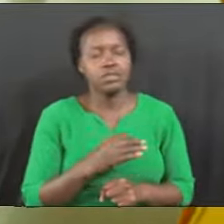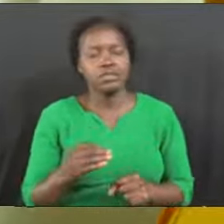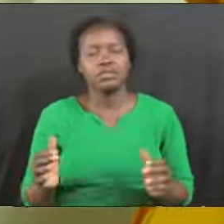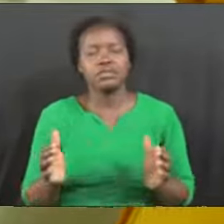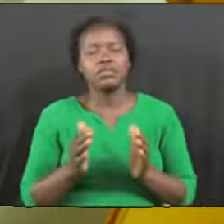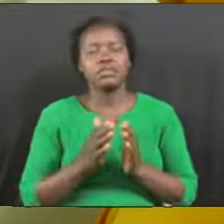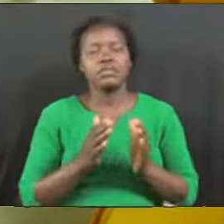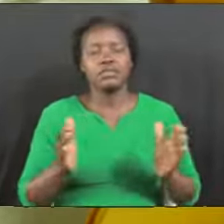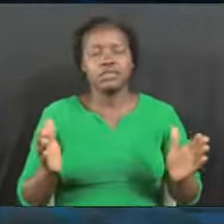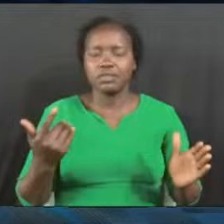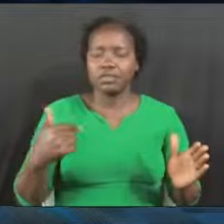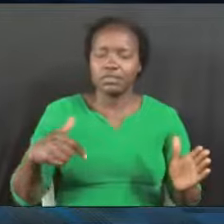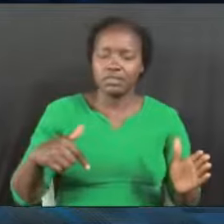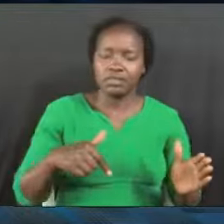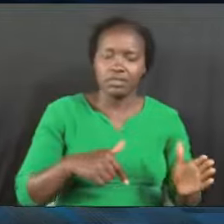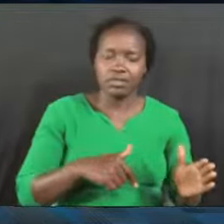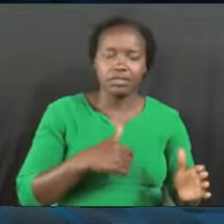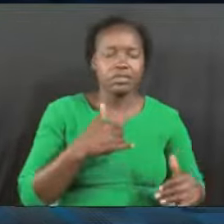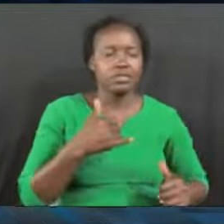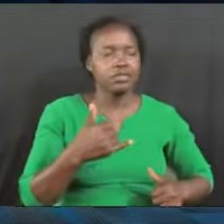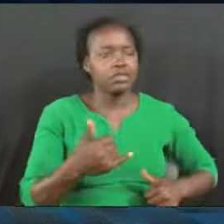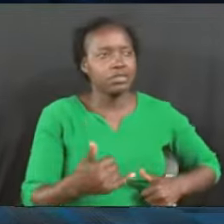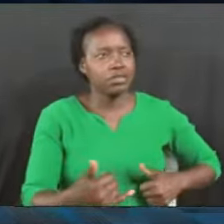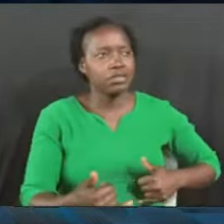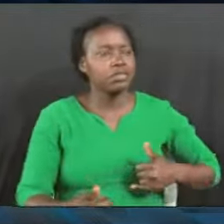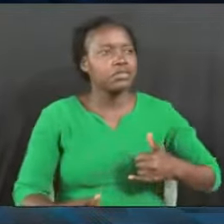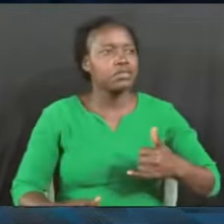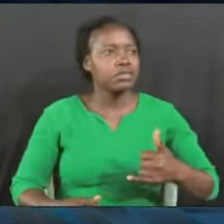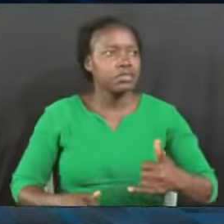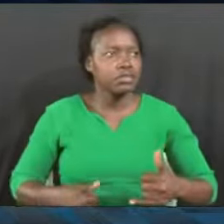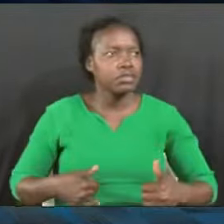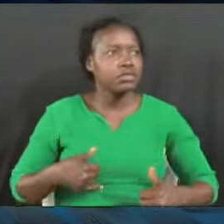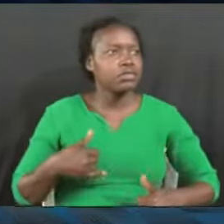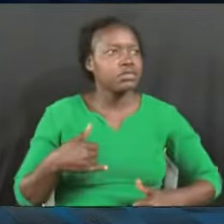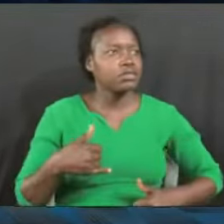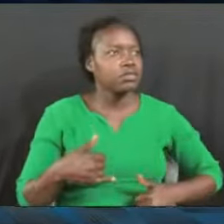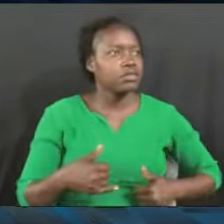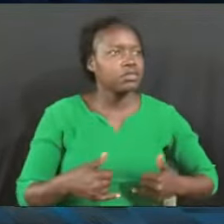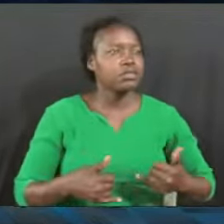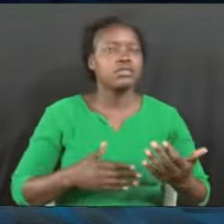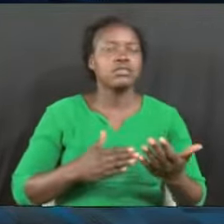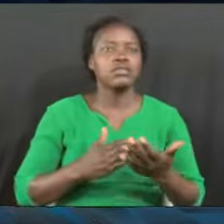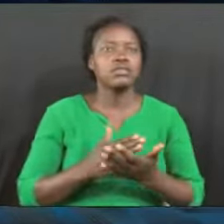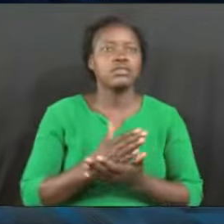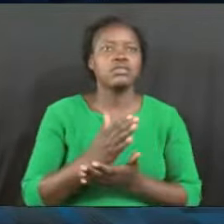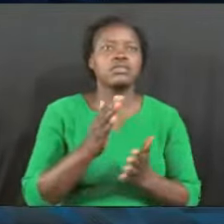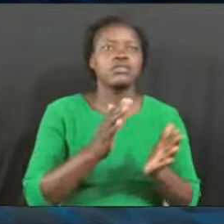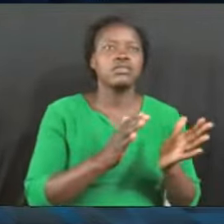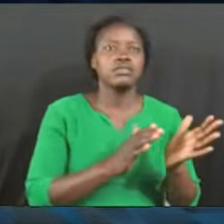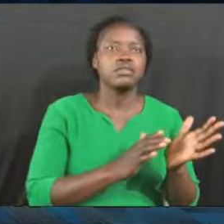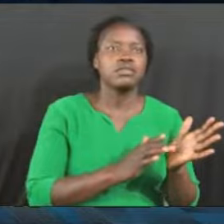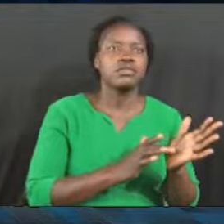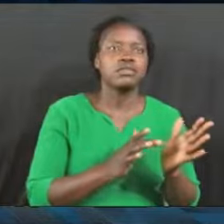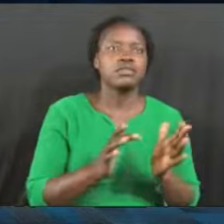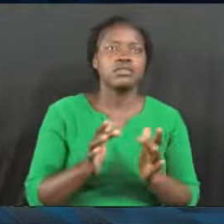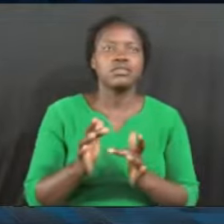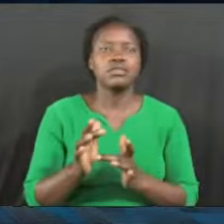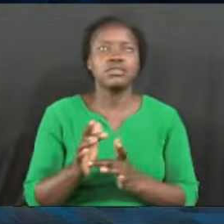rejoicing. And great our rejoicing. Through Jesus.